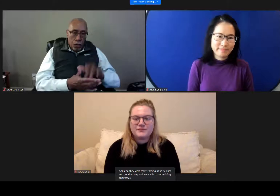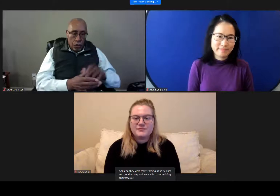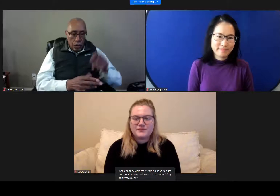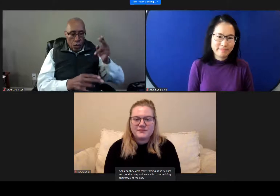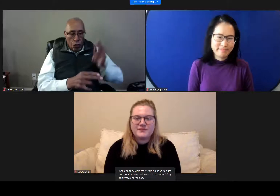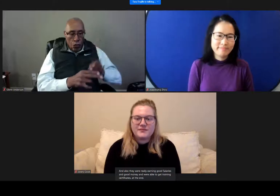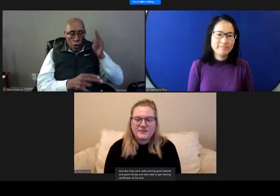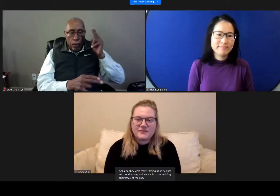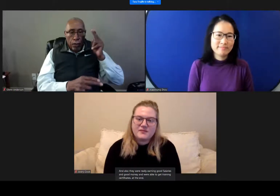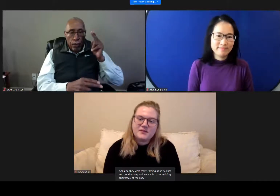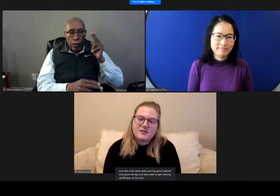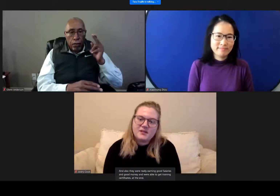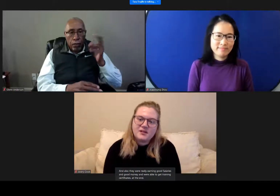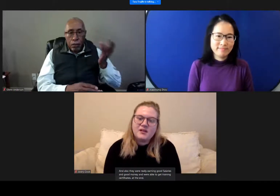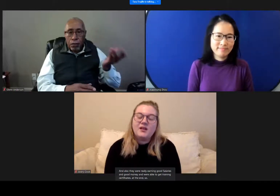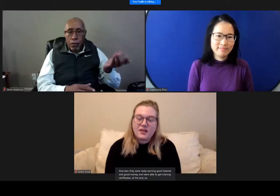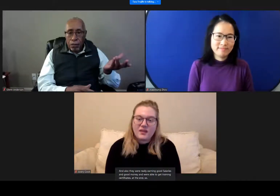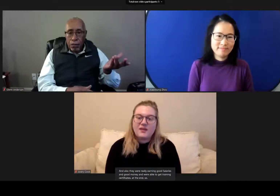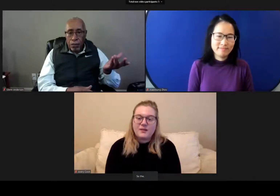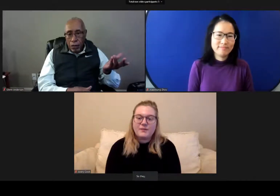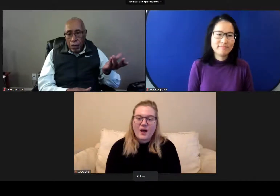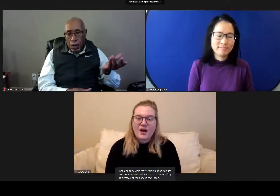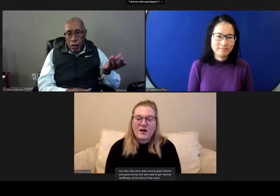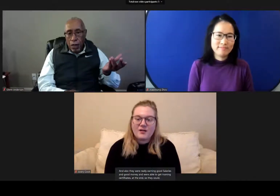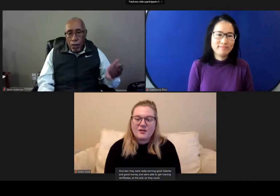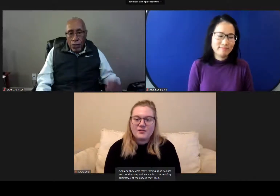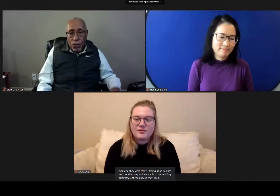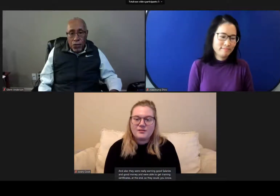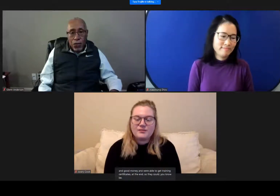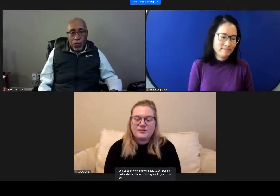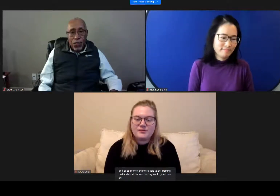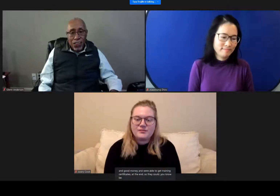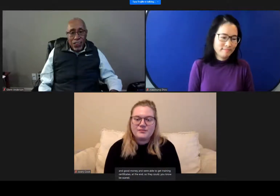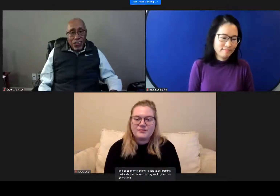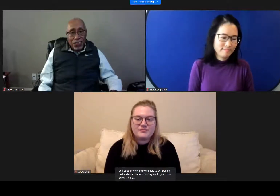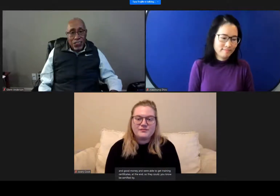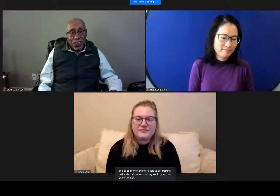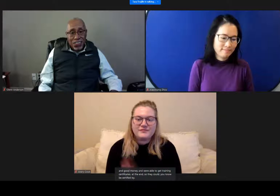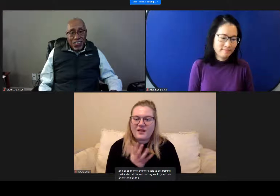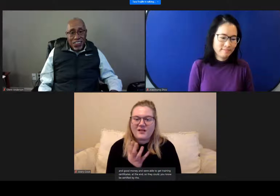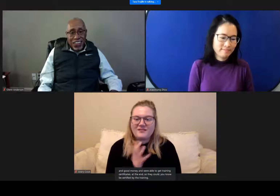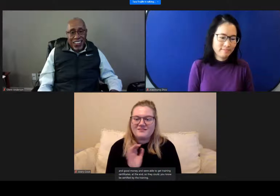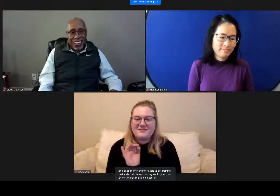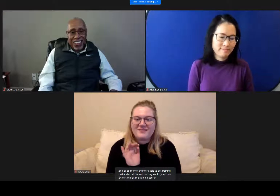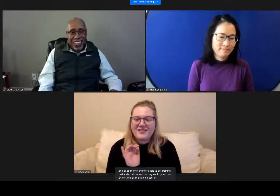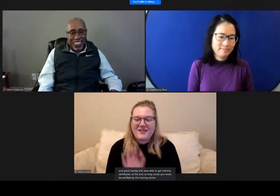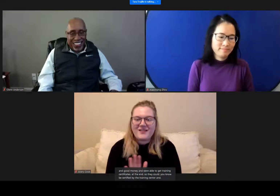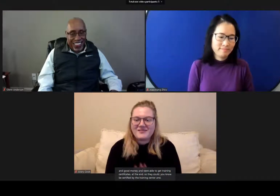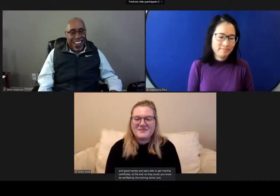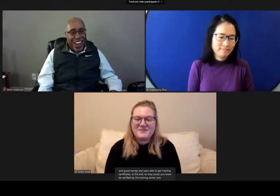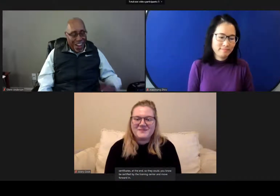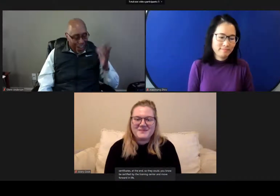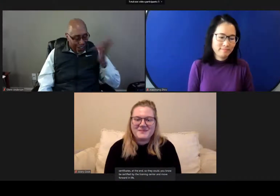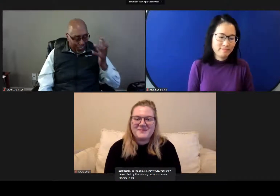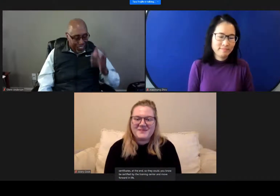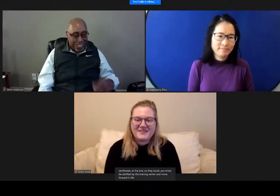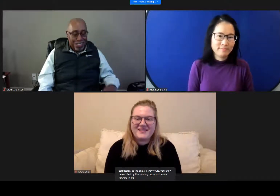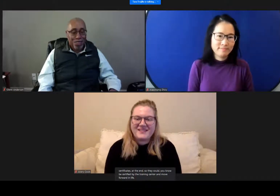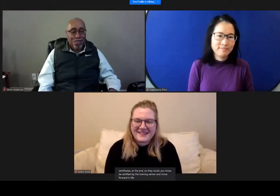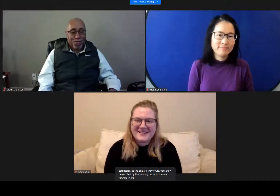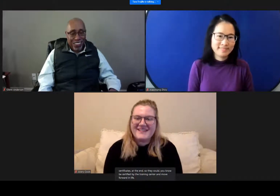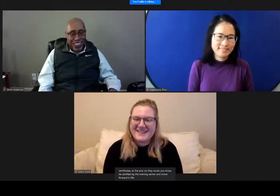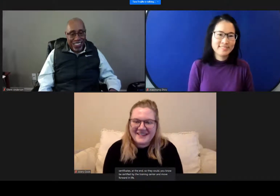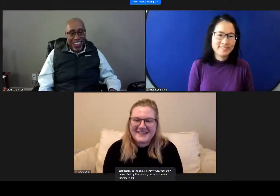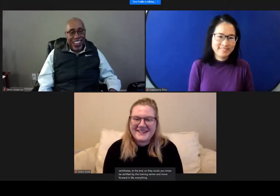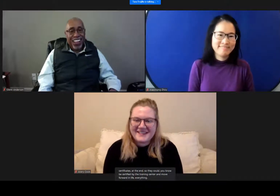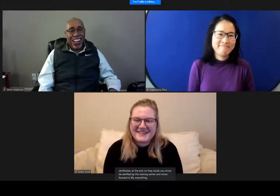the end, so they could, be certified by the training center and move forward in life.